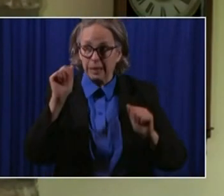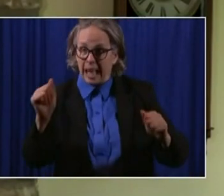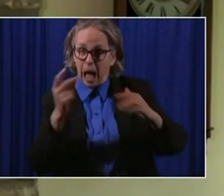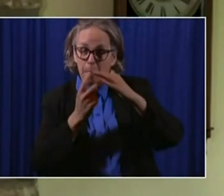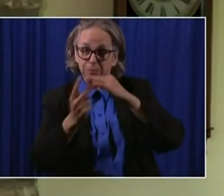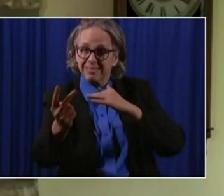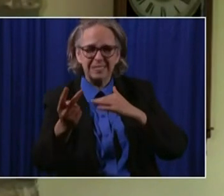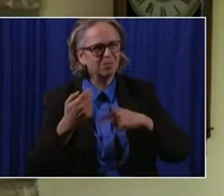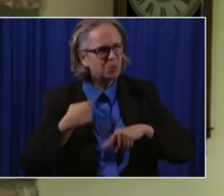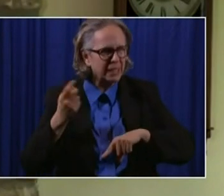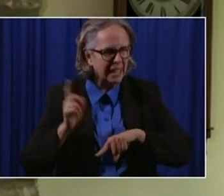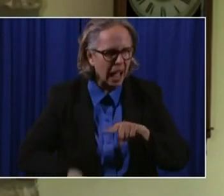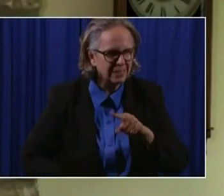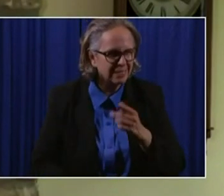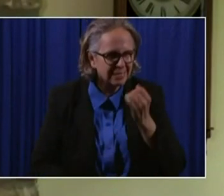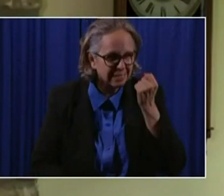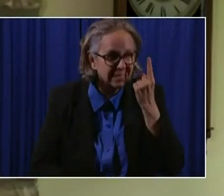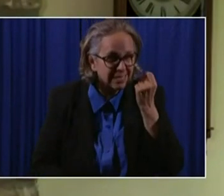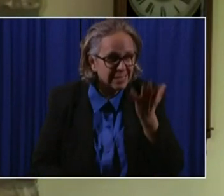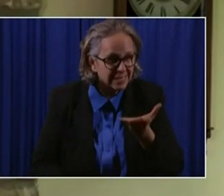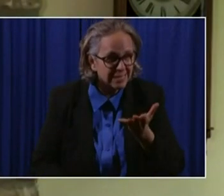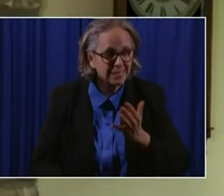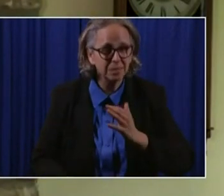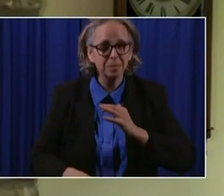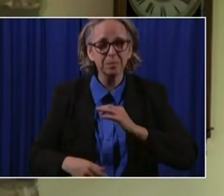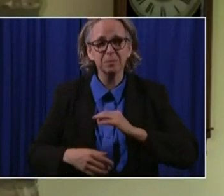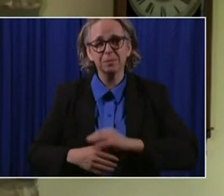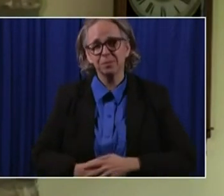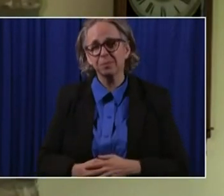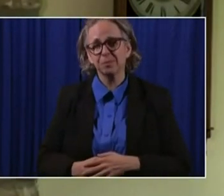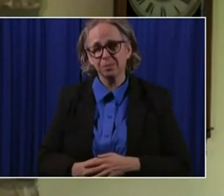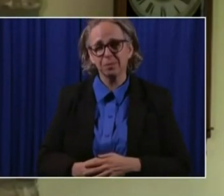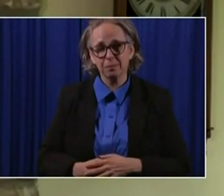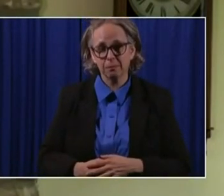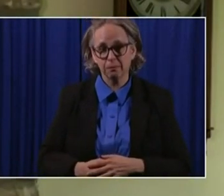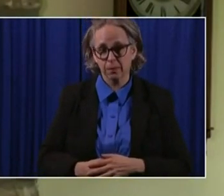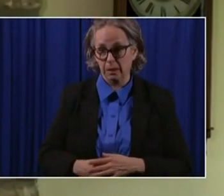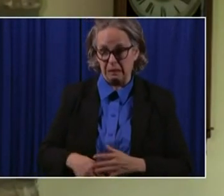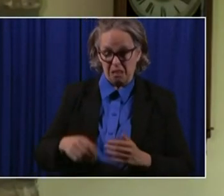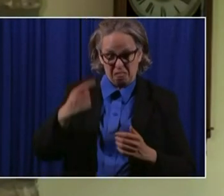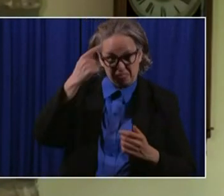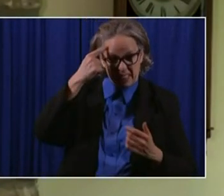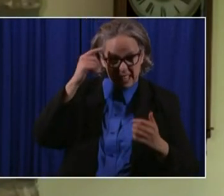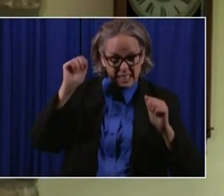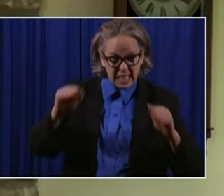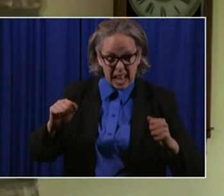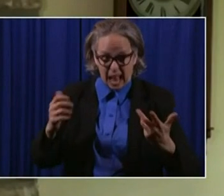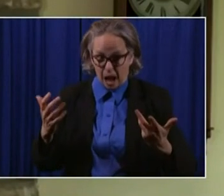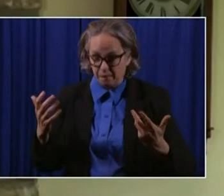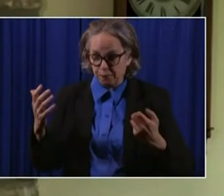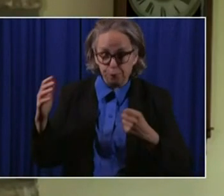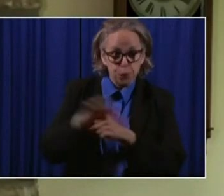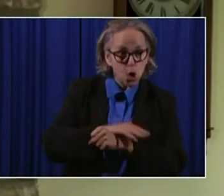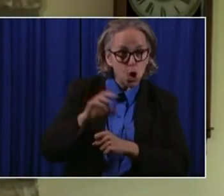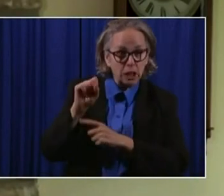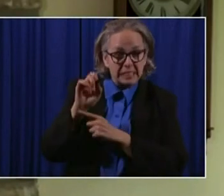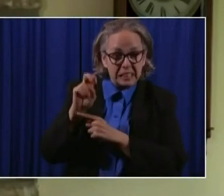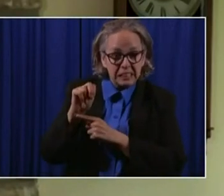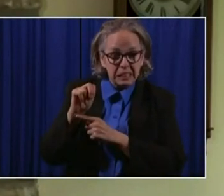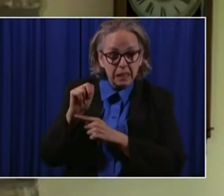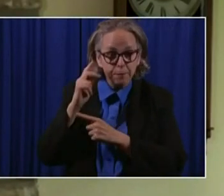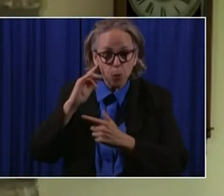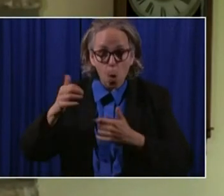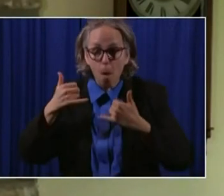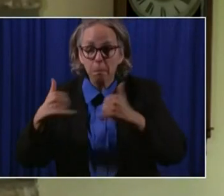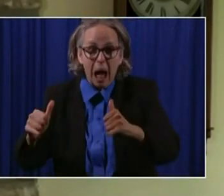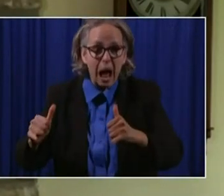frankly, what the situation is going to be or how far into the season we'll be able to get, or if we can get all the way into the season, we certainly hope right now. Nor do,